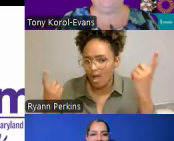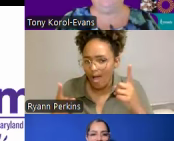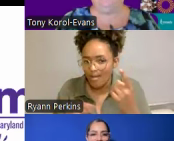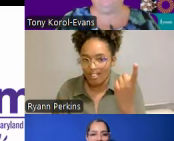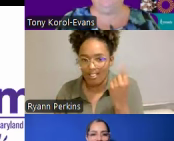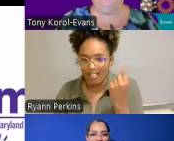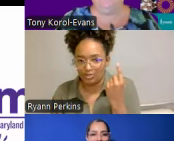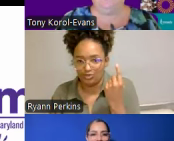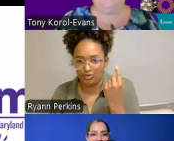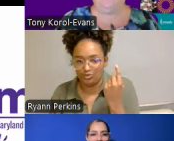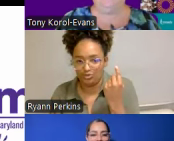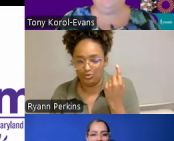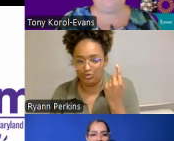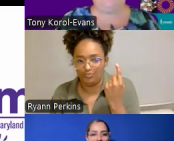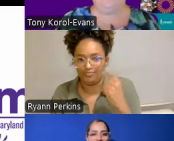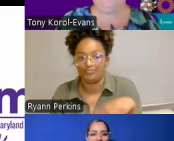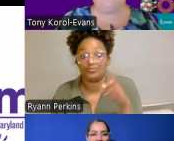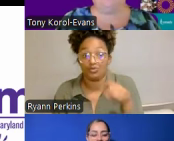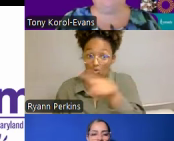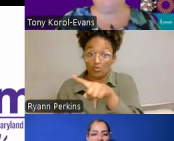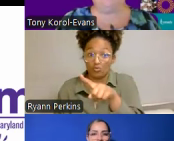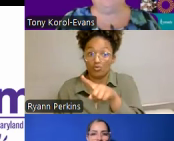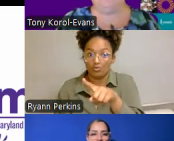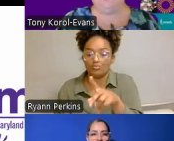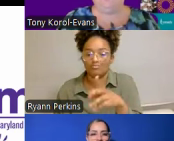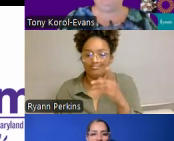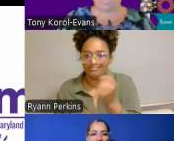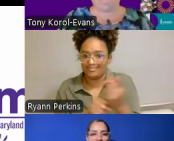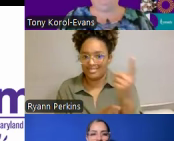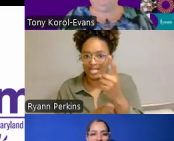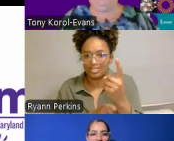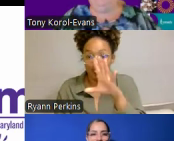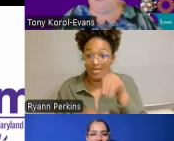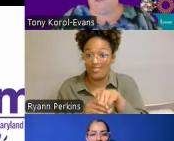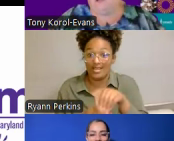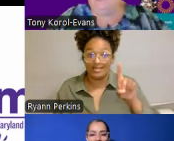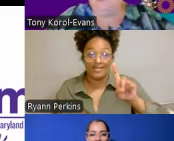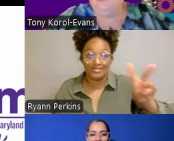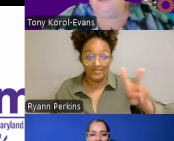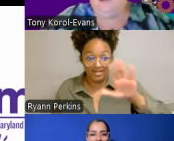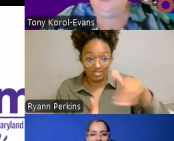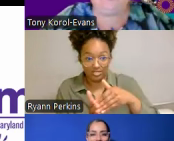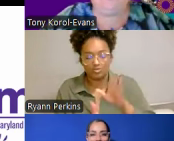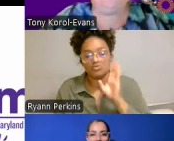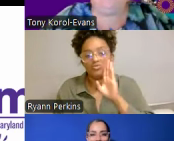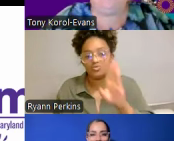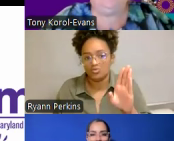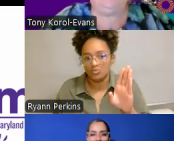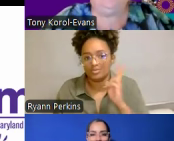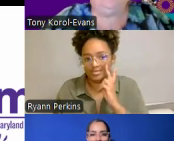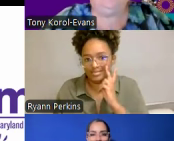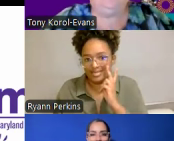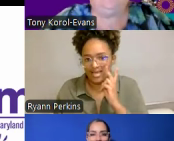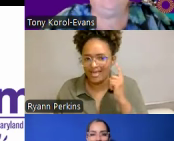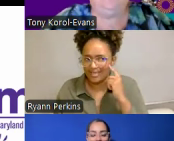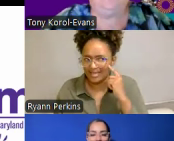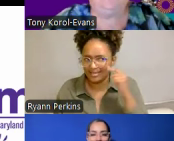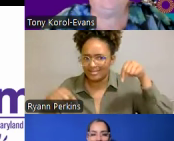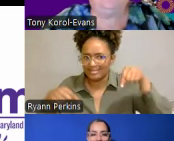those of you who are in domestic violence centers, it's coming up, I believe, on, it's this week.